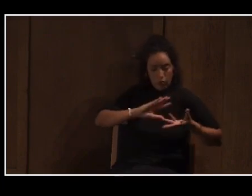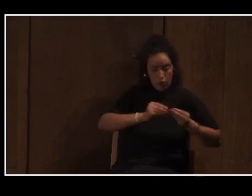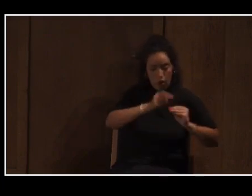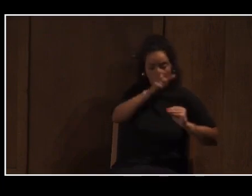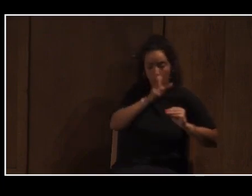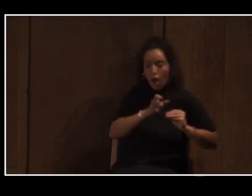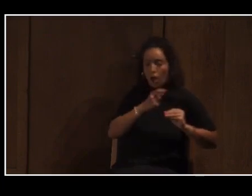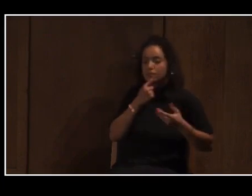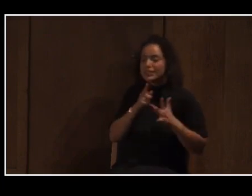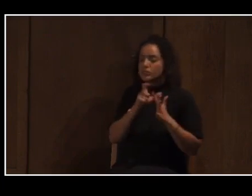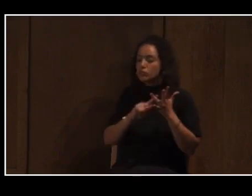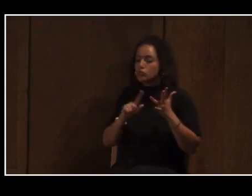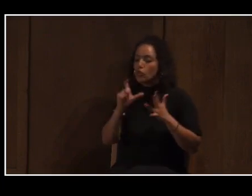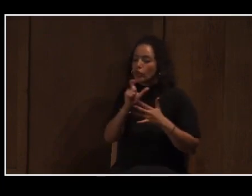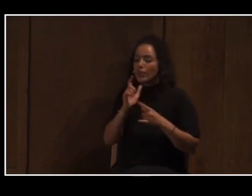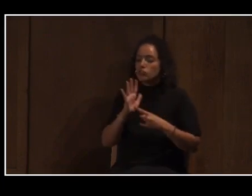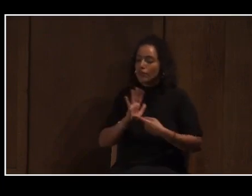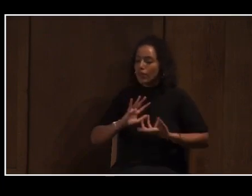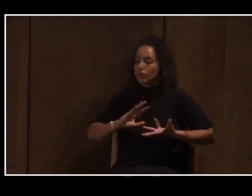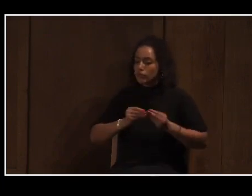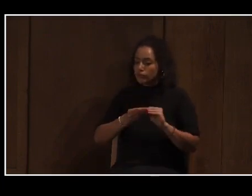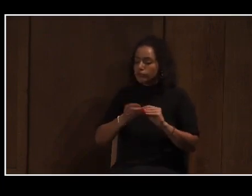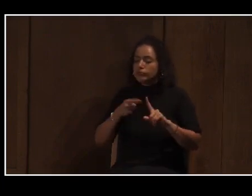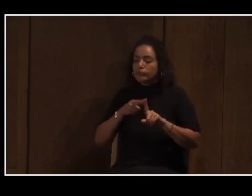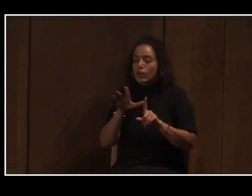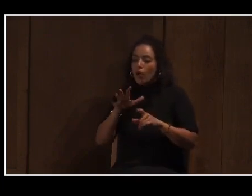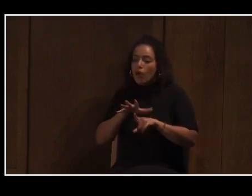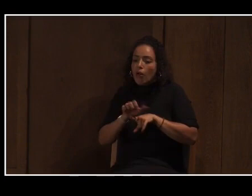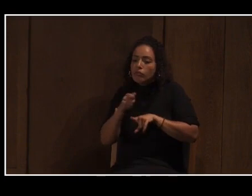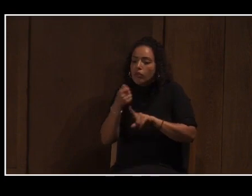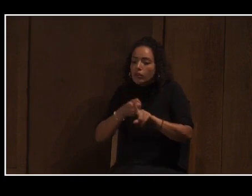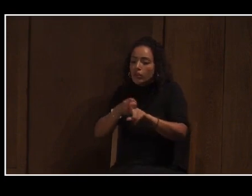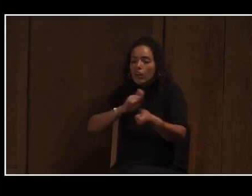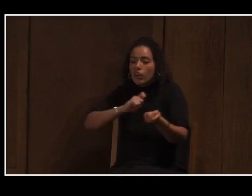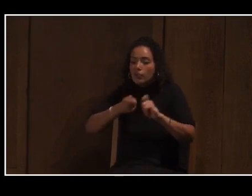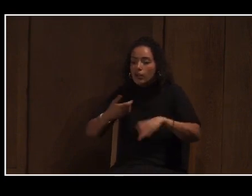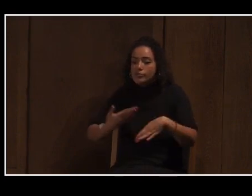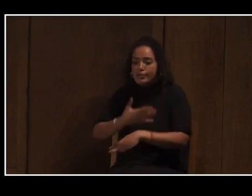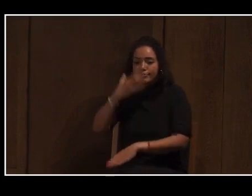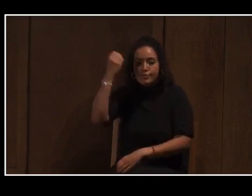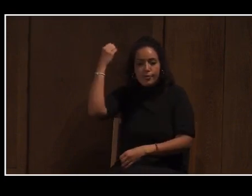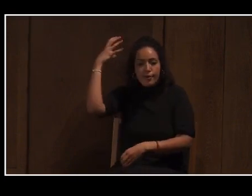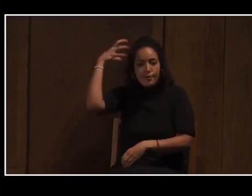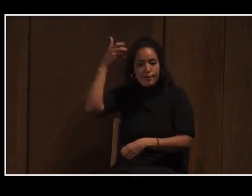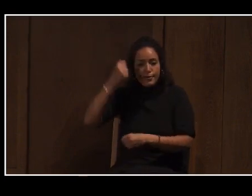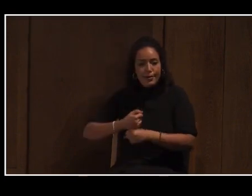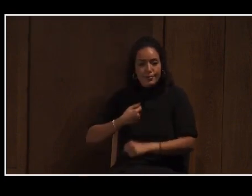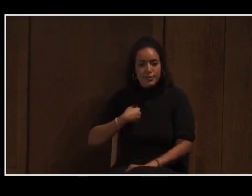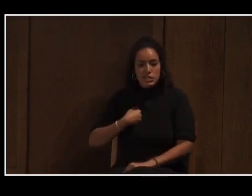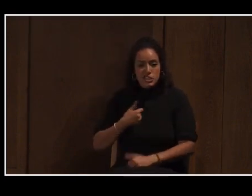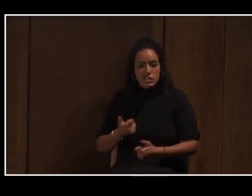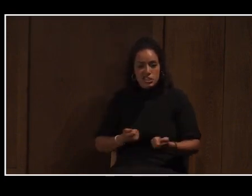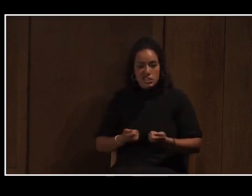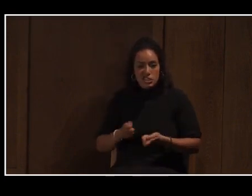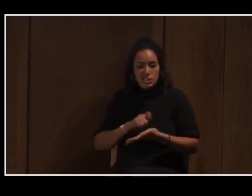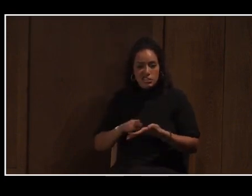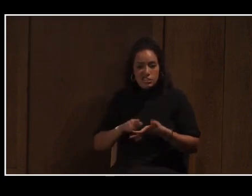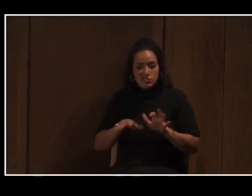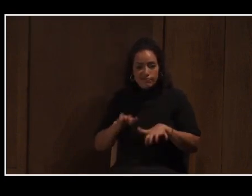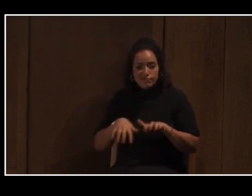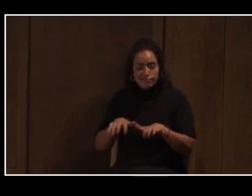filmmaker, cultural producer into a government bureaucrat. So that is actually love for you. So